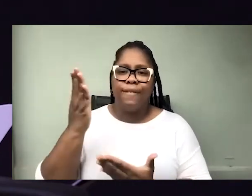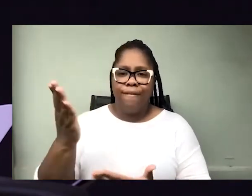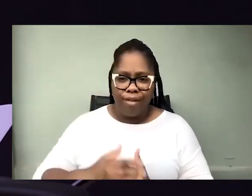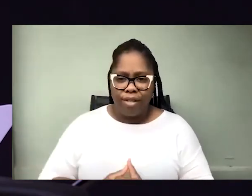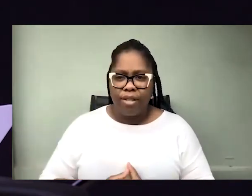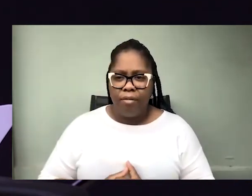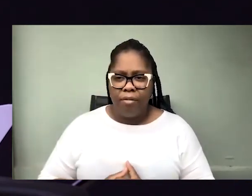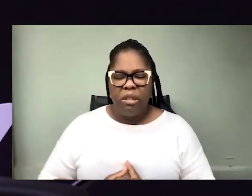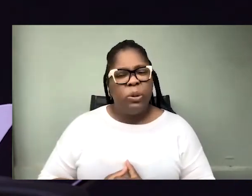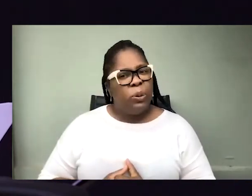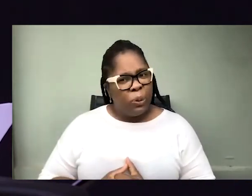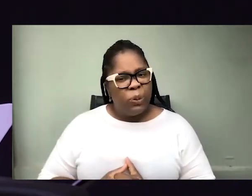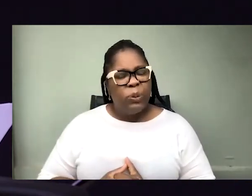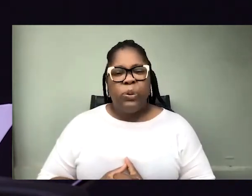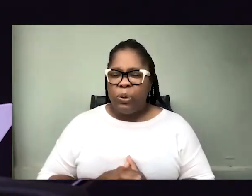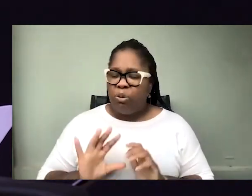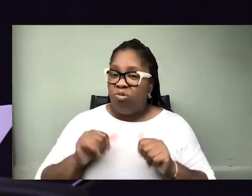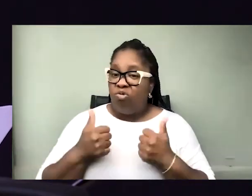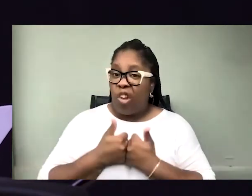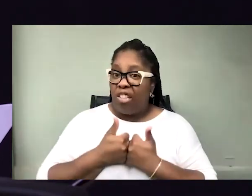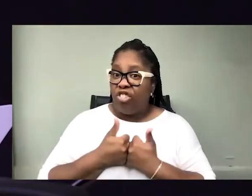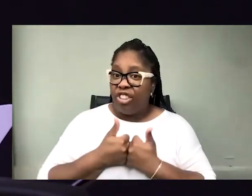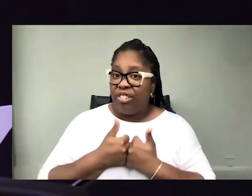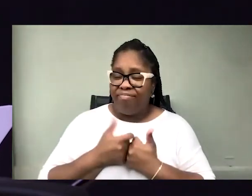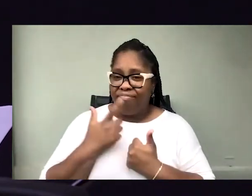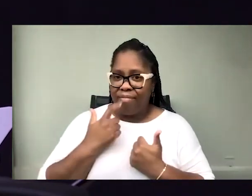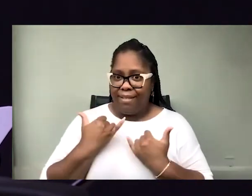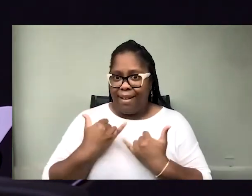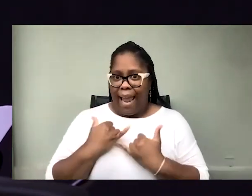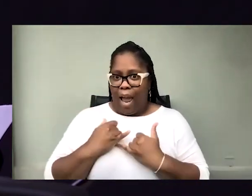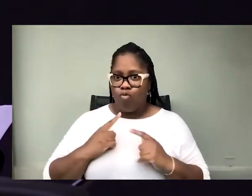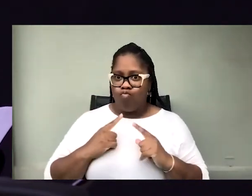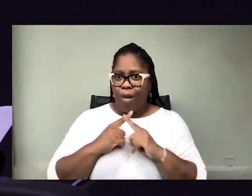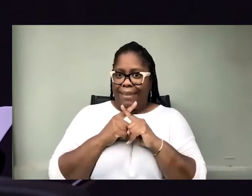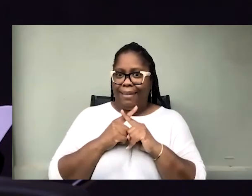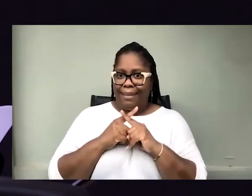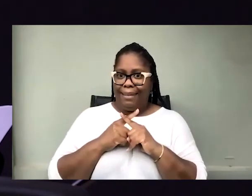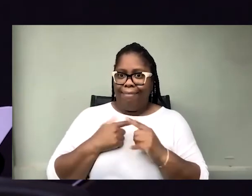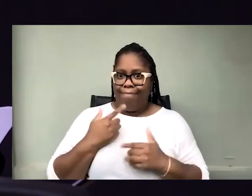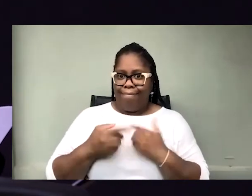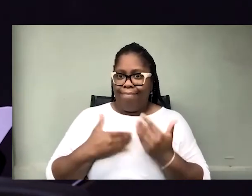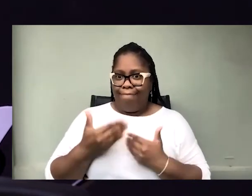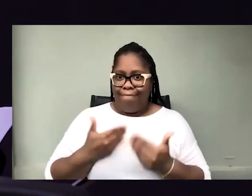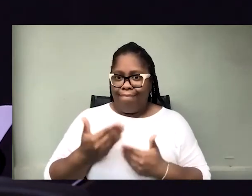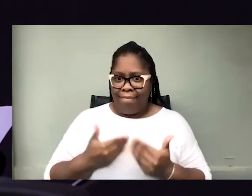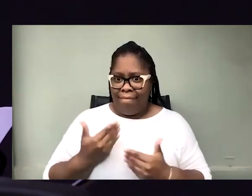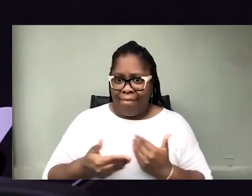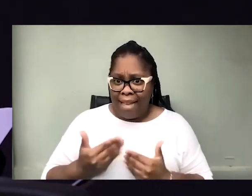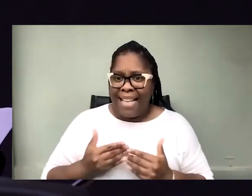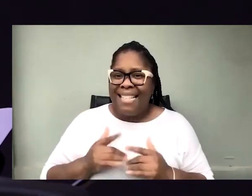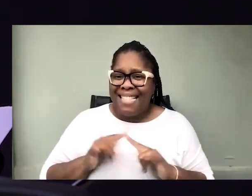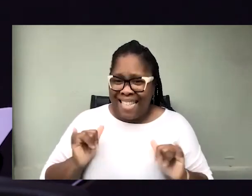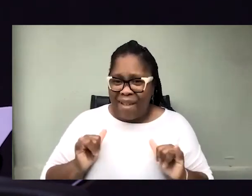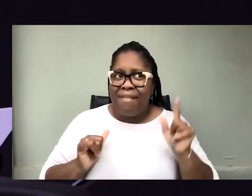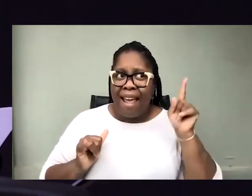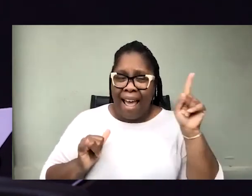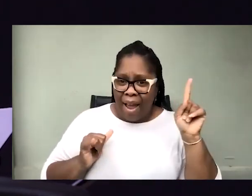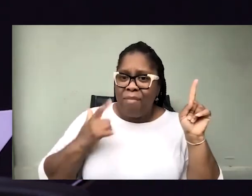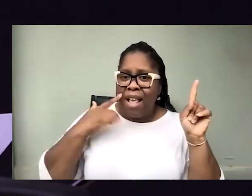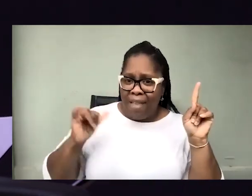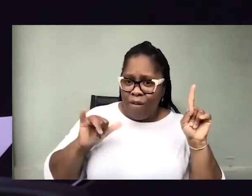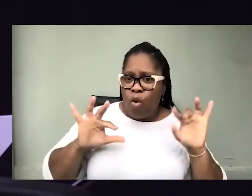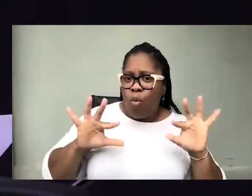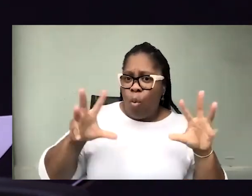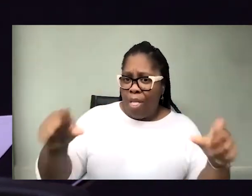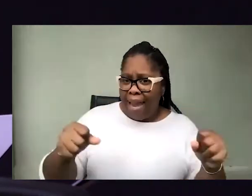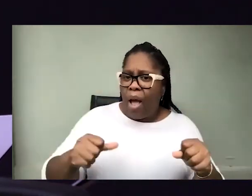This has been challenging because we have been in crisis mode at the same time that the state is rolling out the master plan,